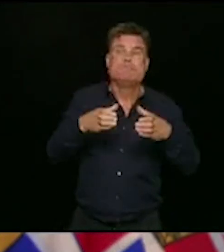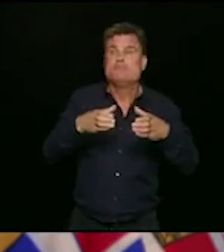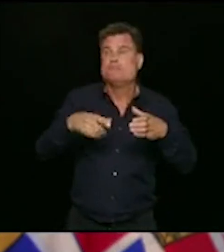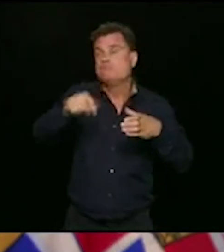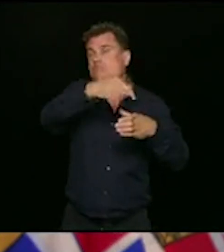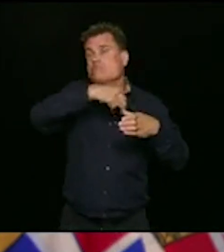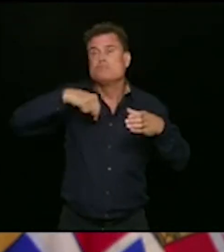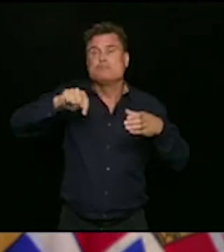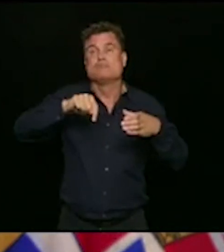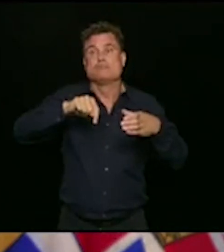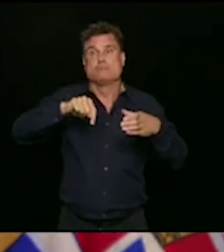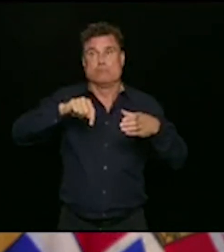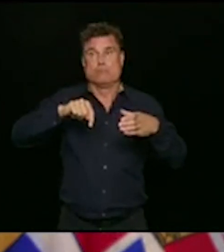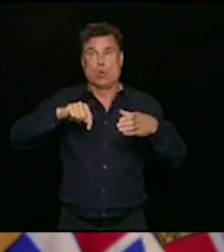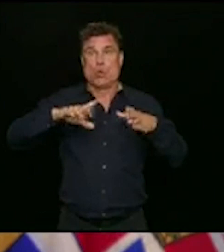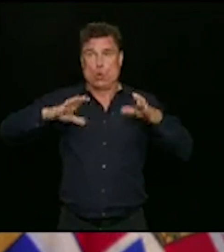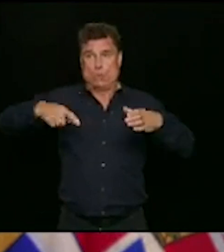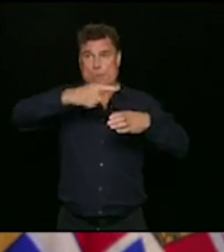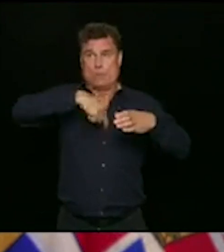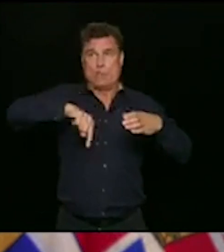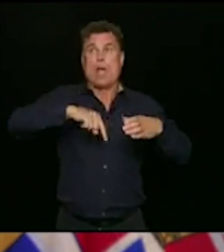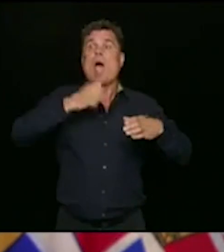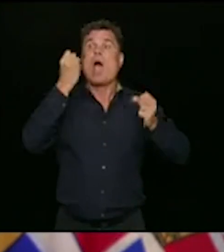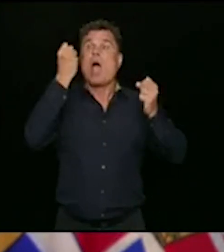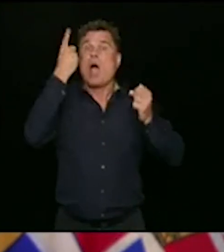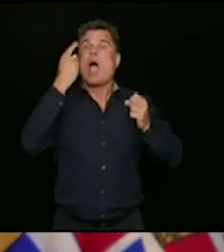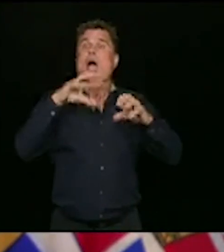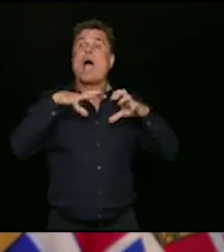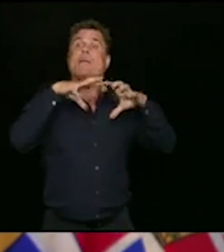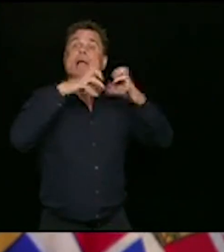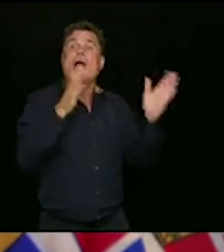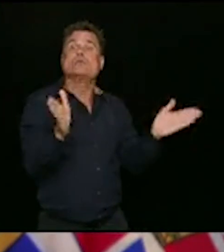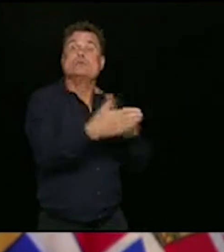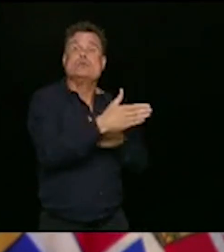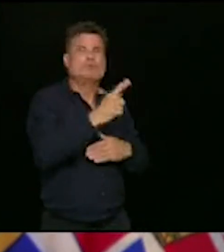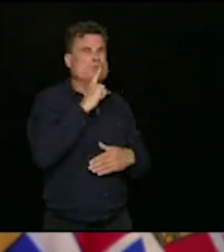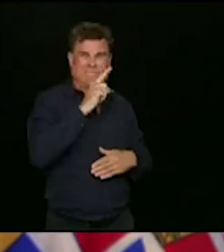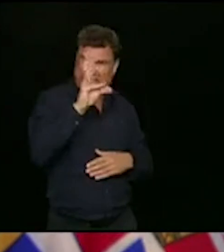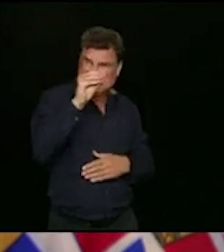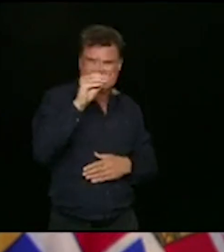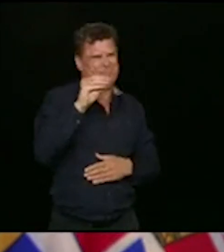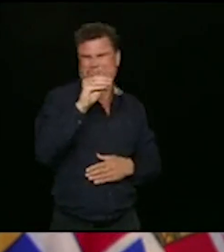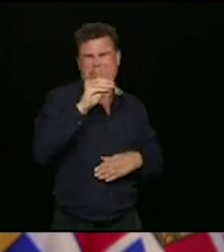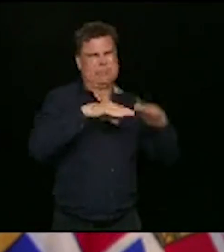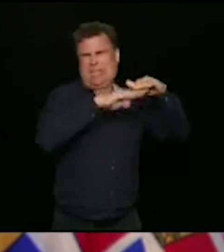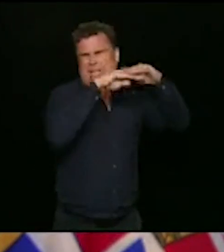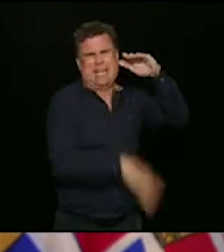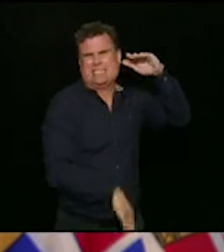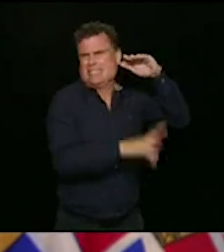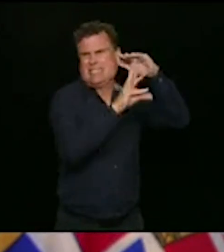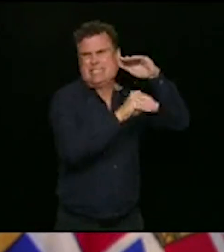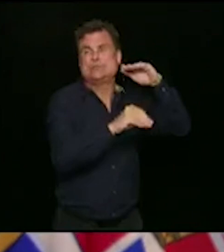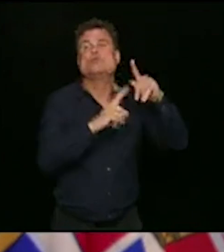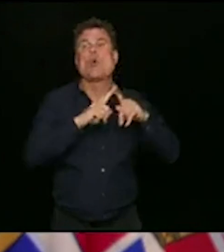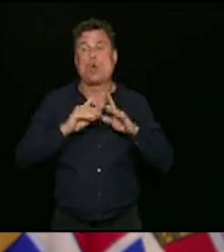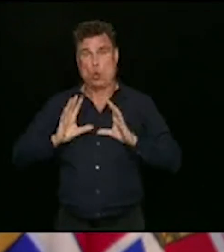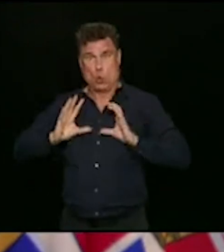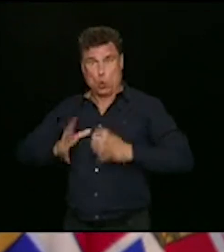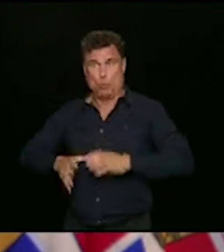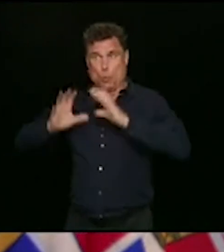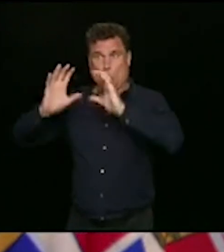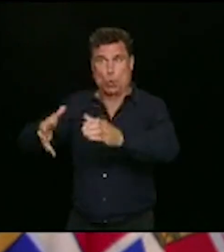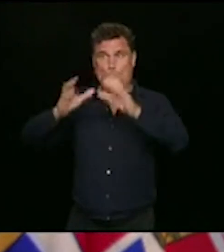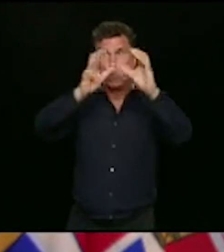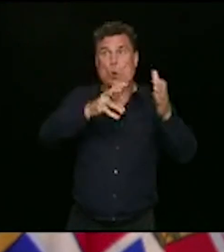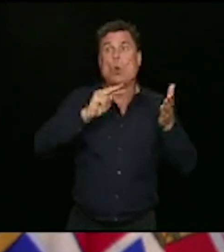actually be in a class with or be in a school setting with. But what we're saying is you're not going to have the opportunities for